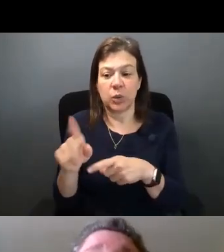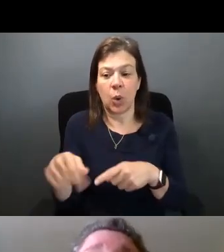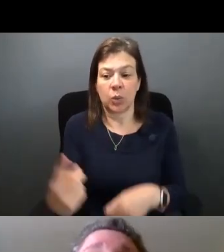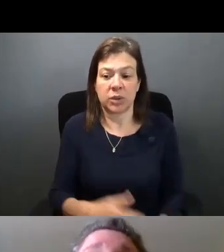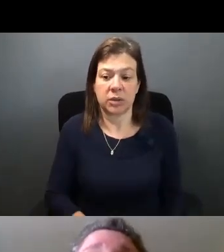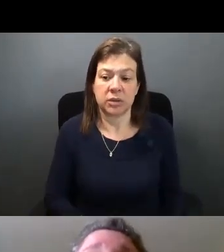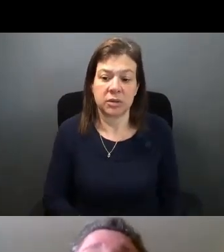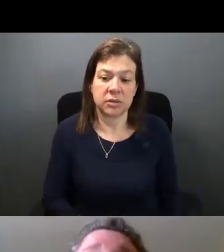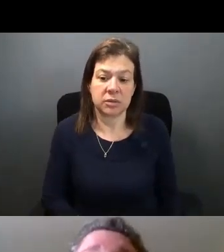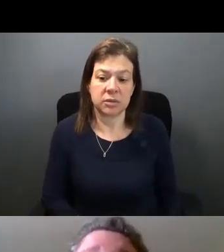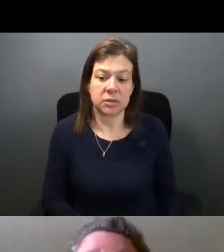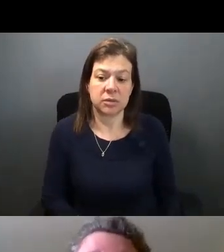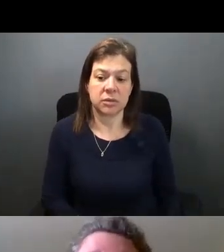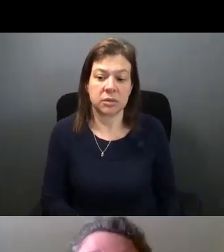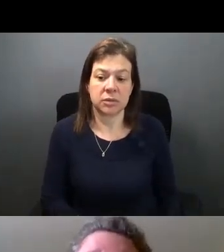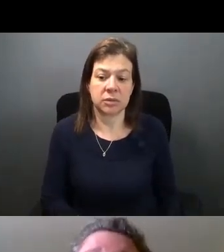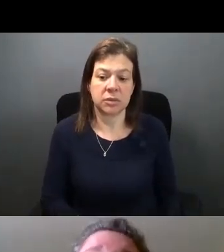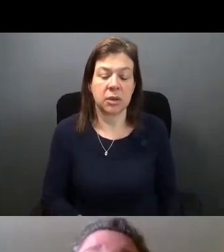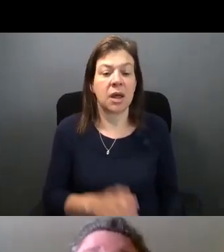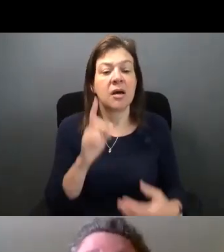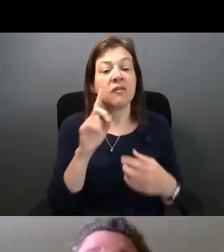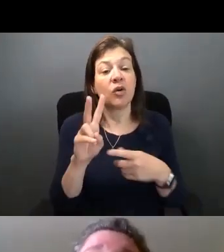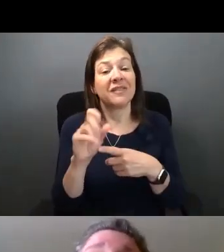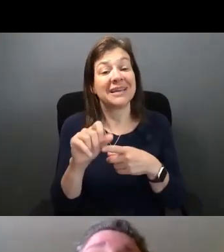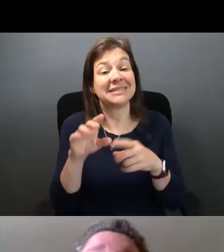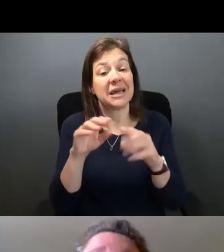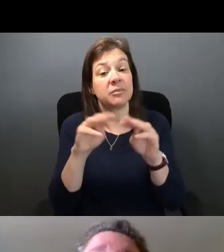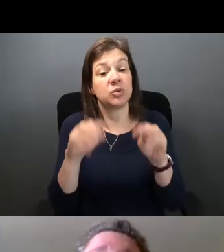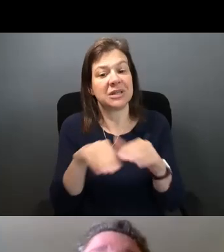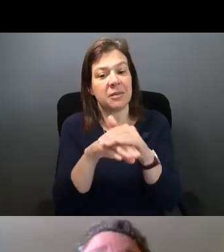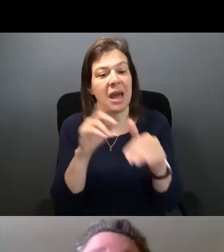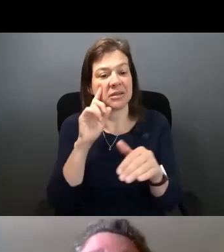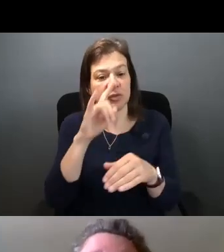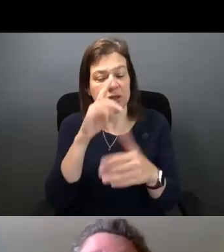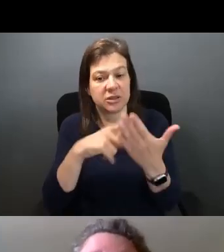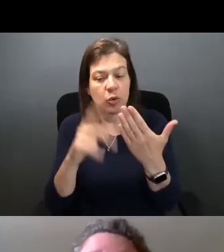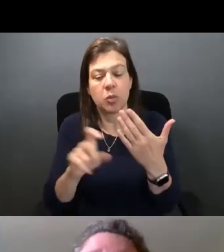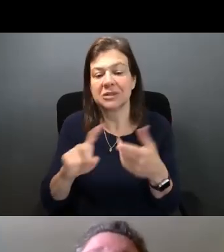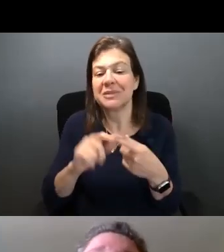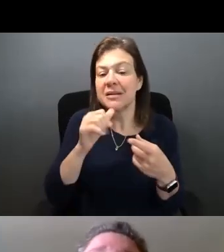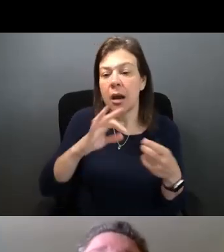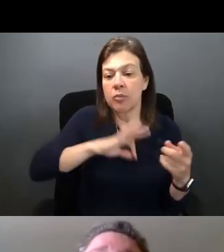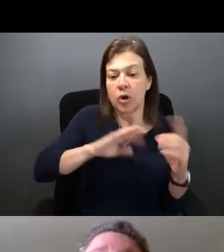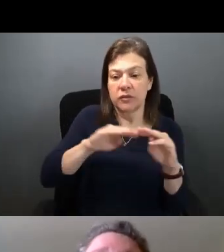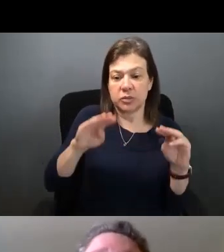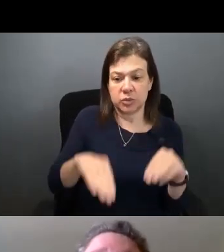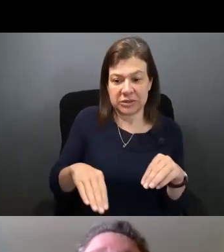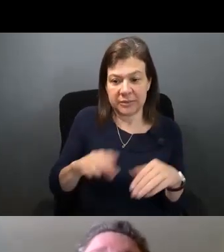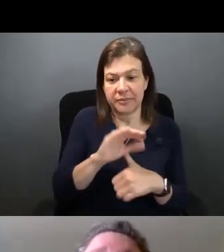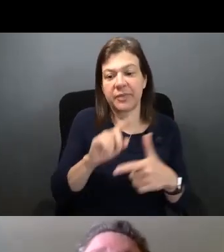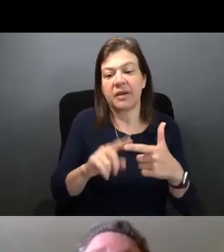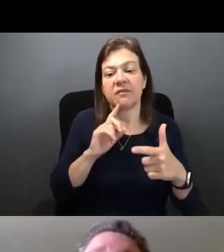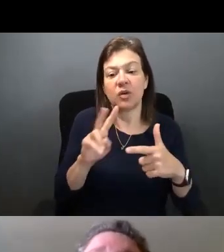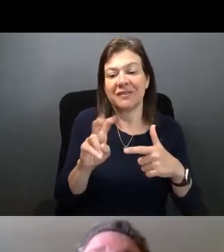VSA Museum Access for Kids program, you must be a nonprofit museum. And for the